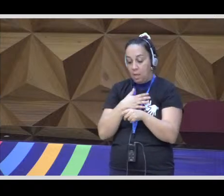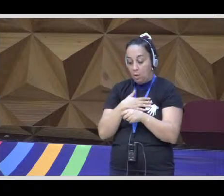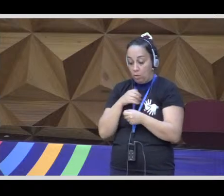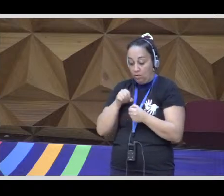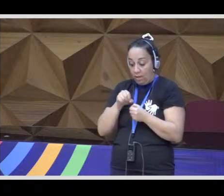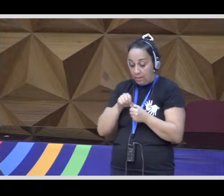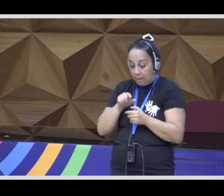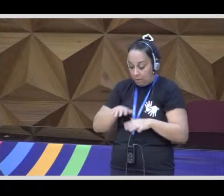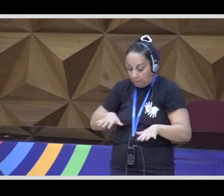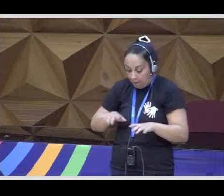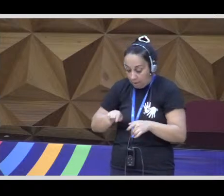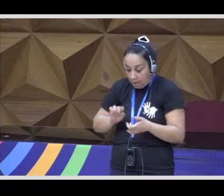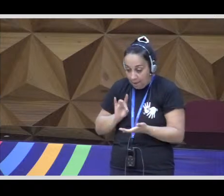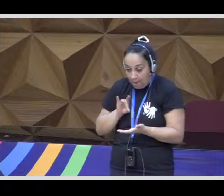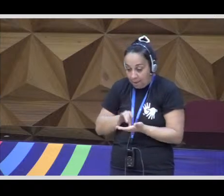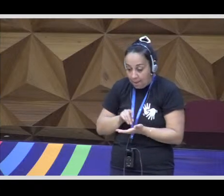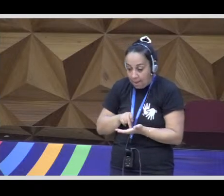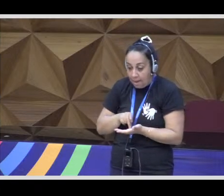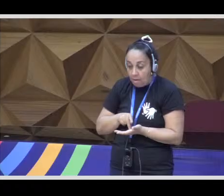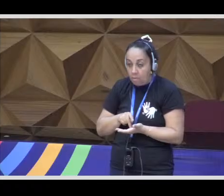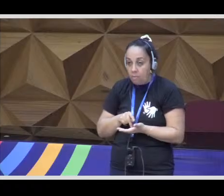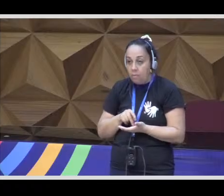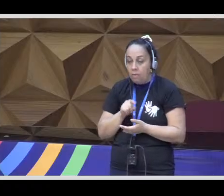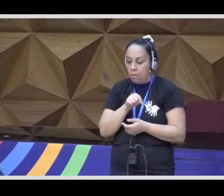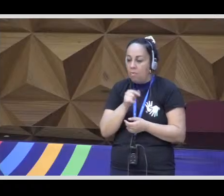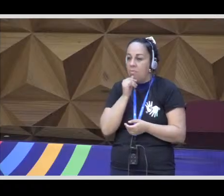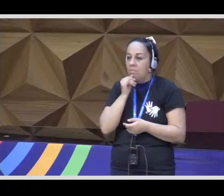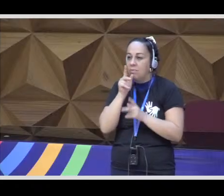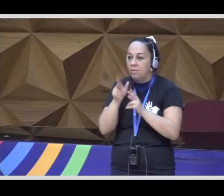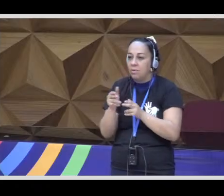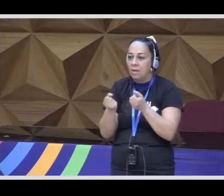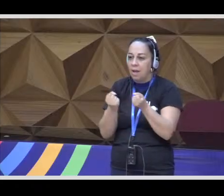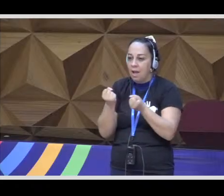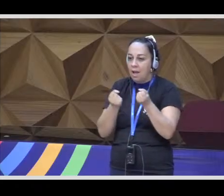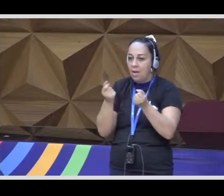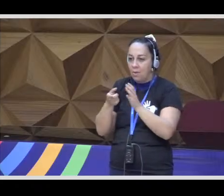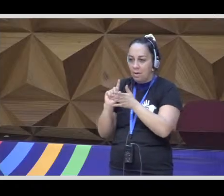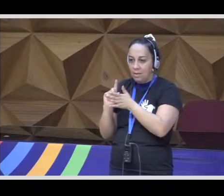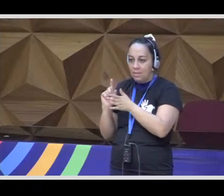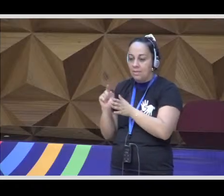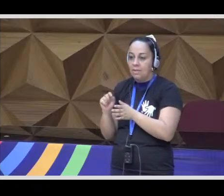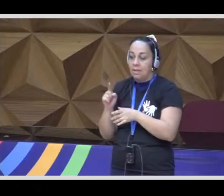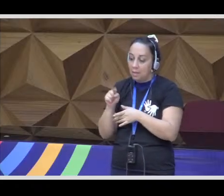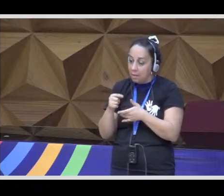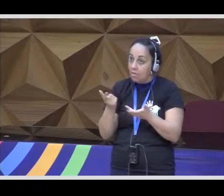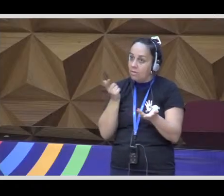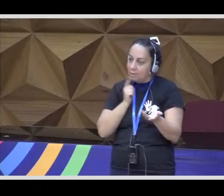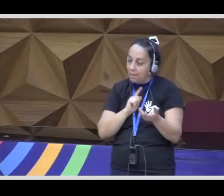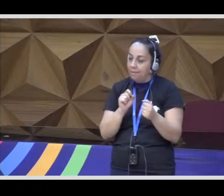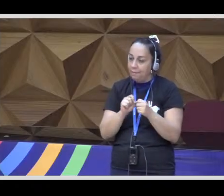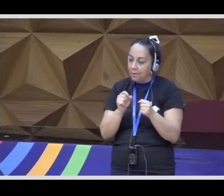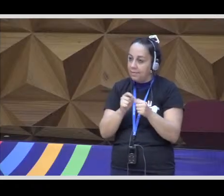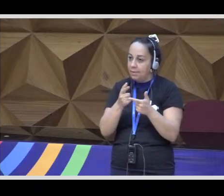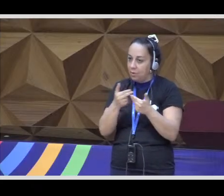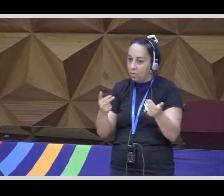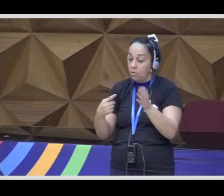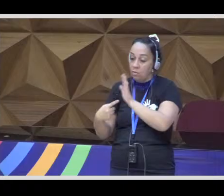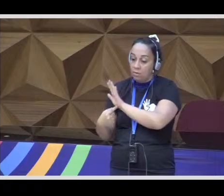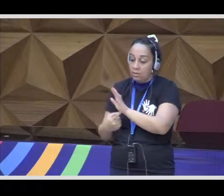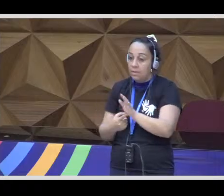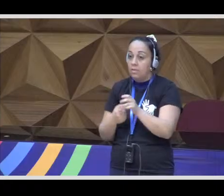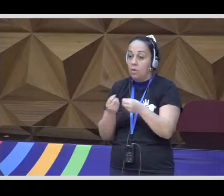car example before, I was giving that you can do some quite dramatic things there. So as long as you're giving them some kind of cue that it was rotating in the same